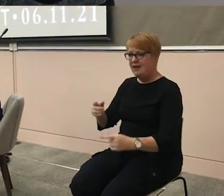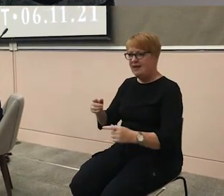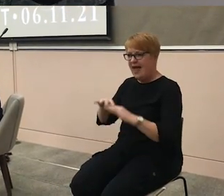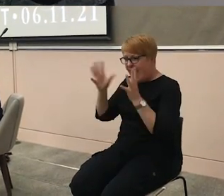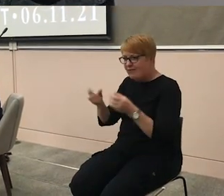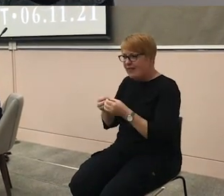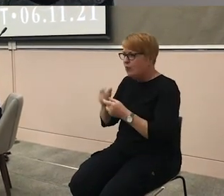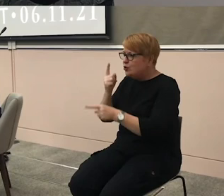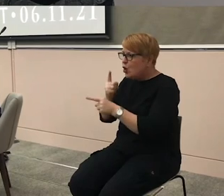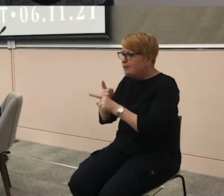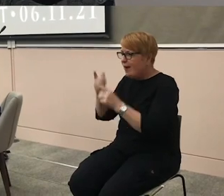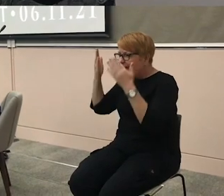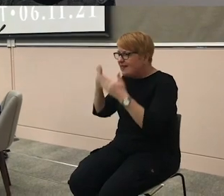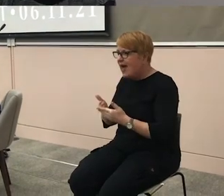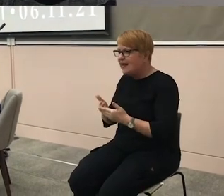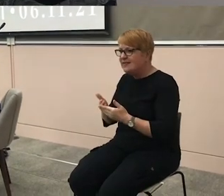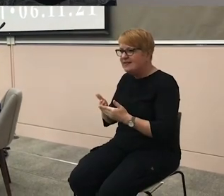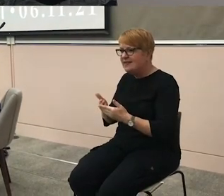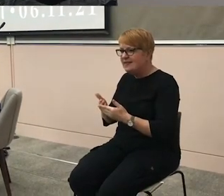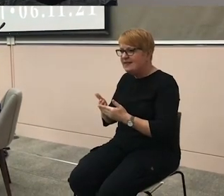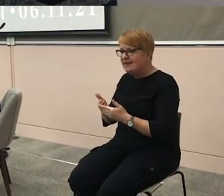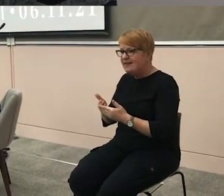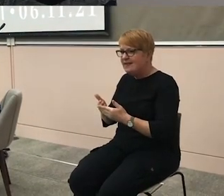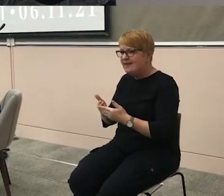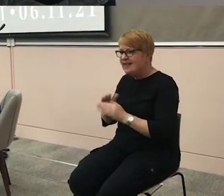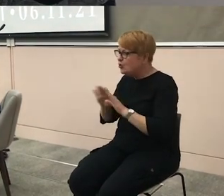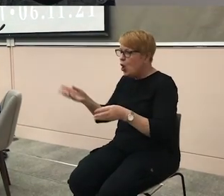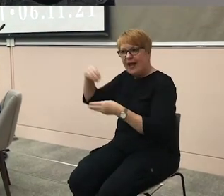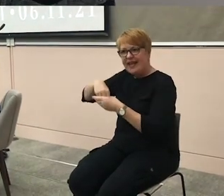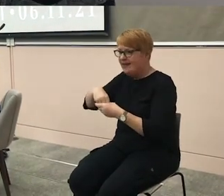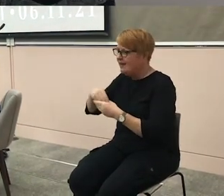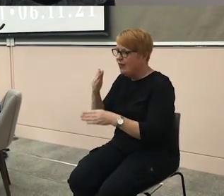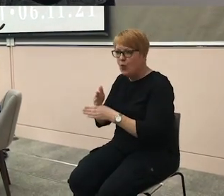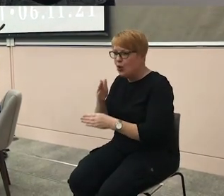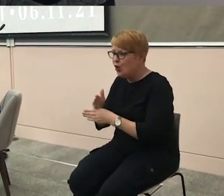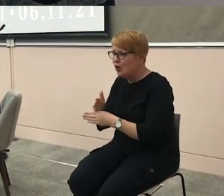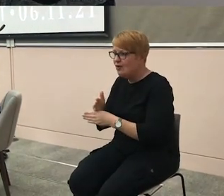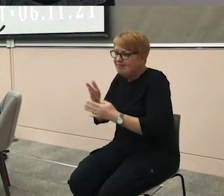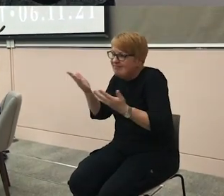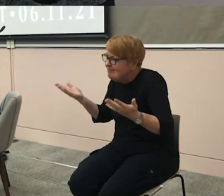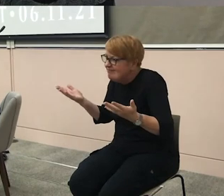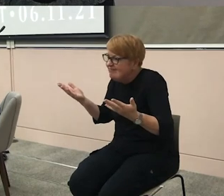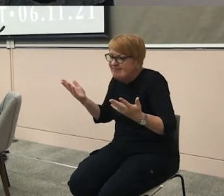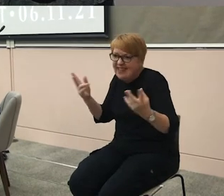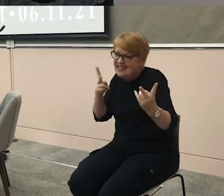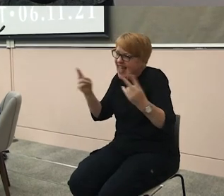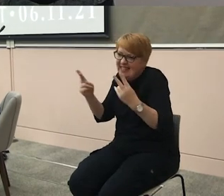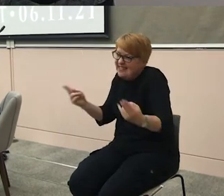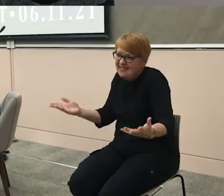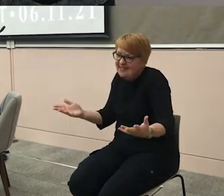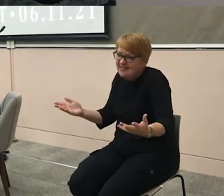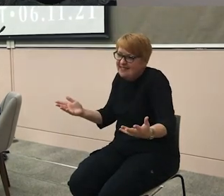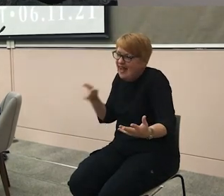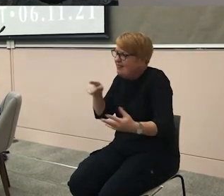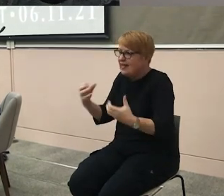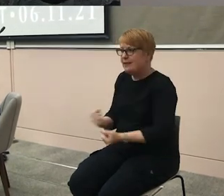night isn't in the work, so it is an edit. And that's, I think that's power too, for a